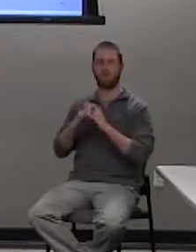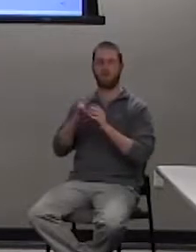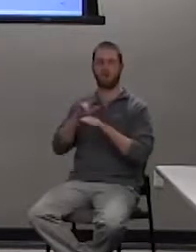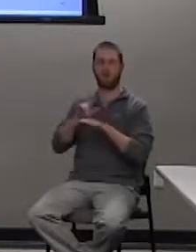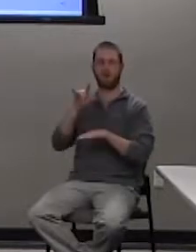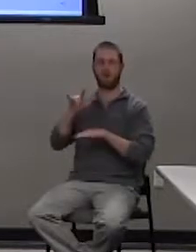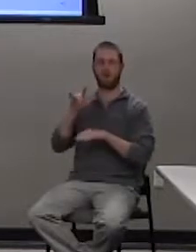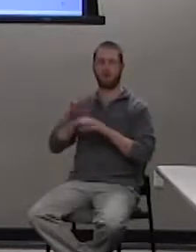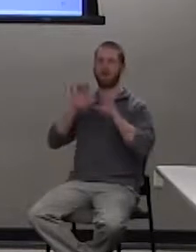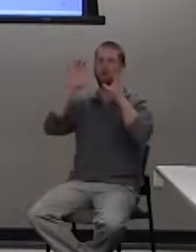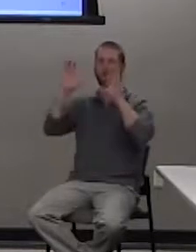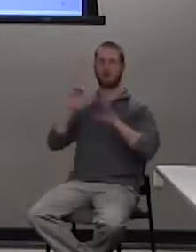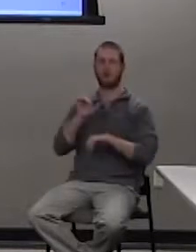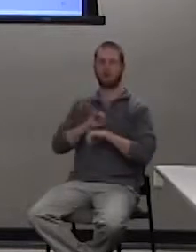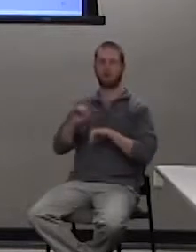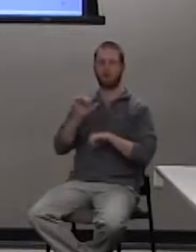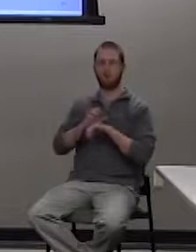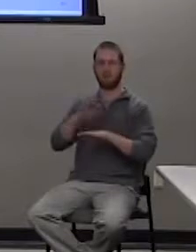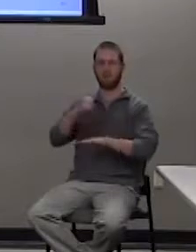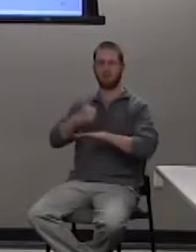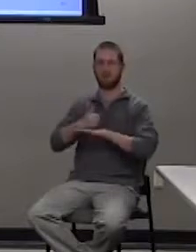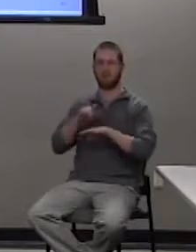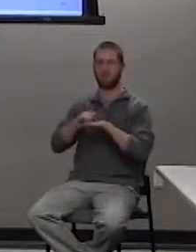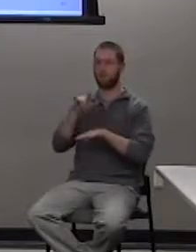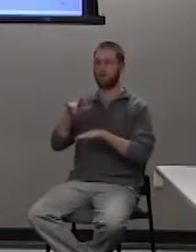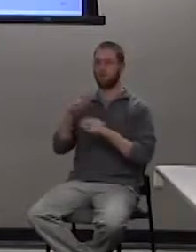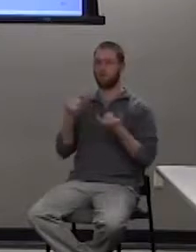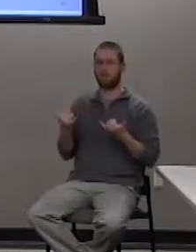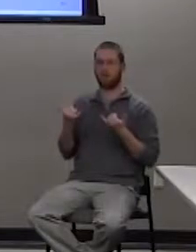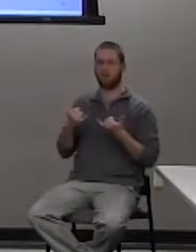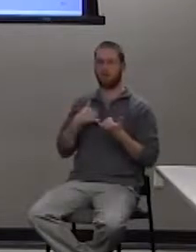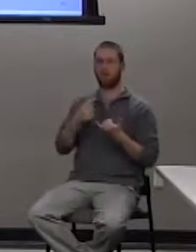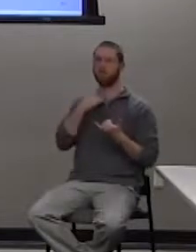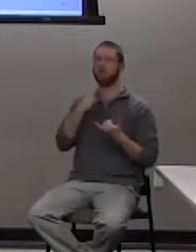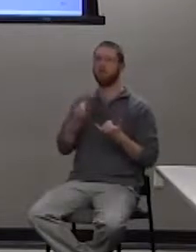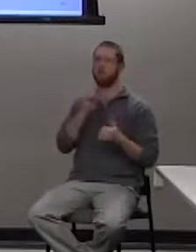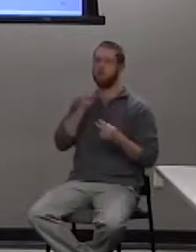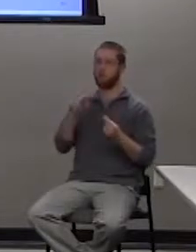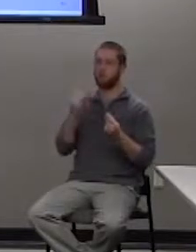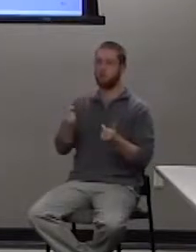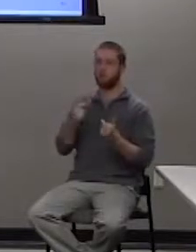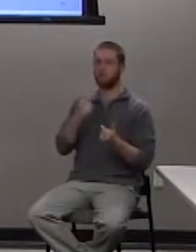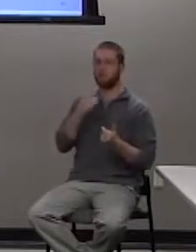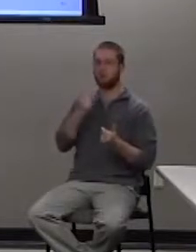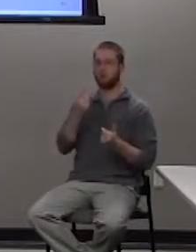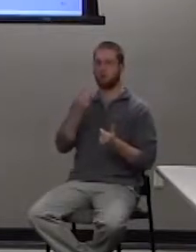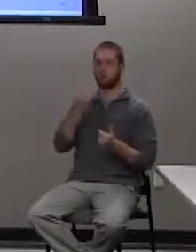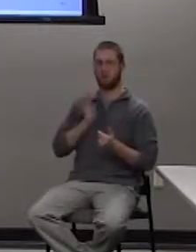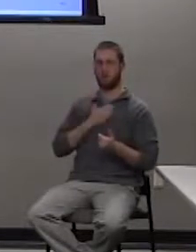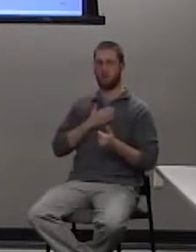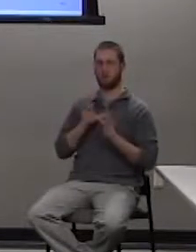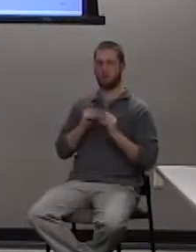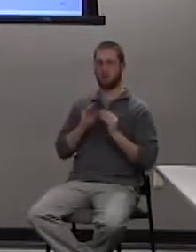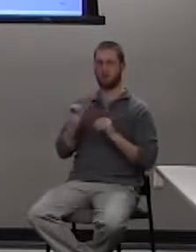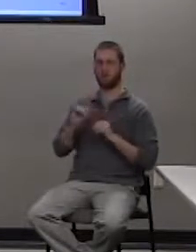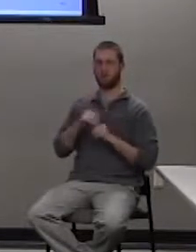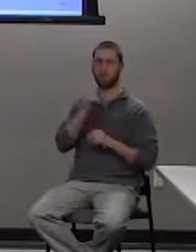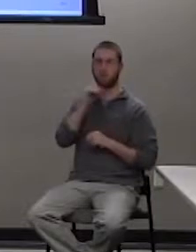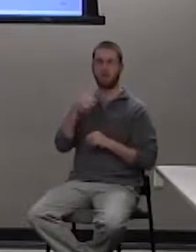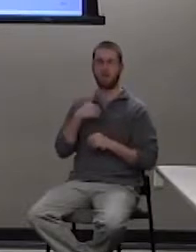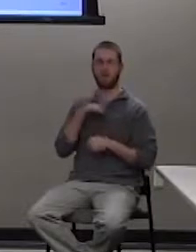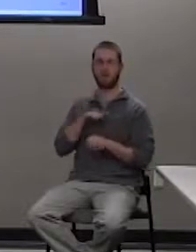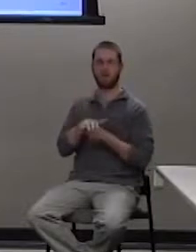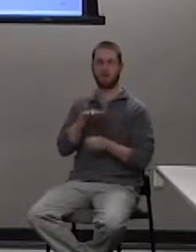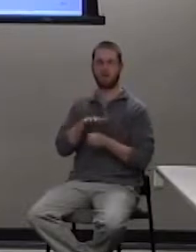fabulous job in having it where it is right now. But right now, he will tell you real quickly, as he has done in our meetings, he doesn't even have